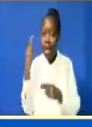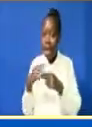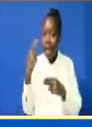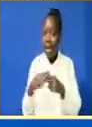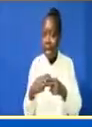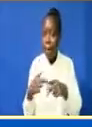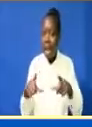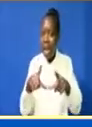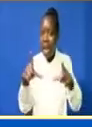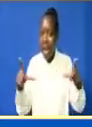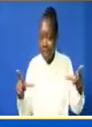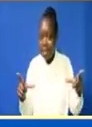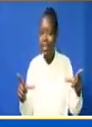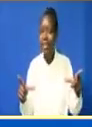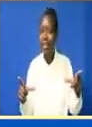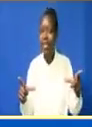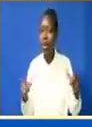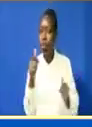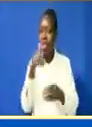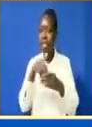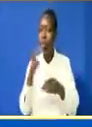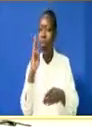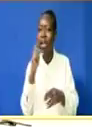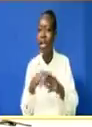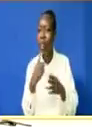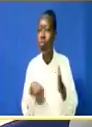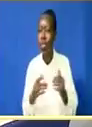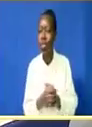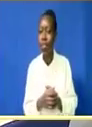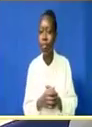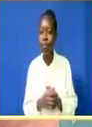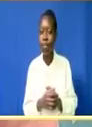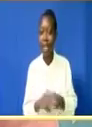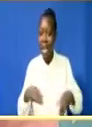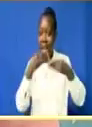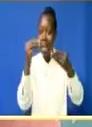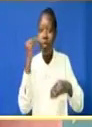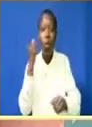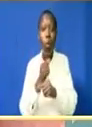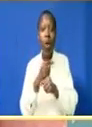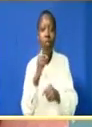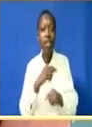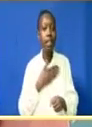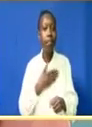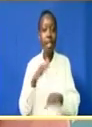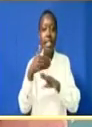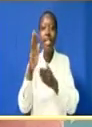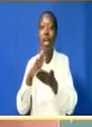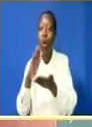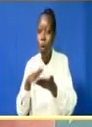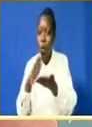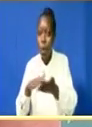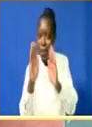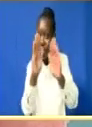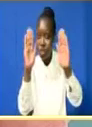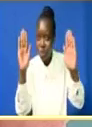now enclosed by water? Yes. And we give you an assignment to go and find out. Please comment, go to our comment section